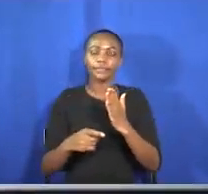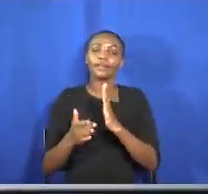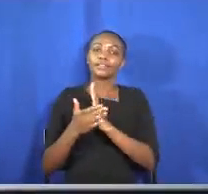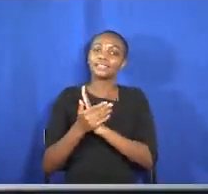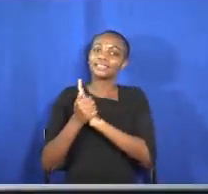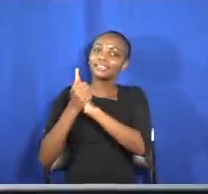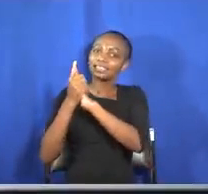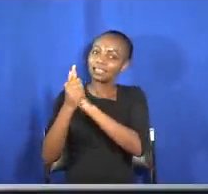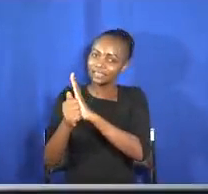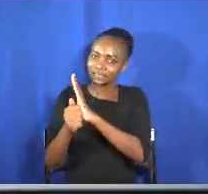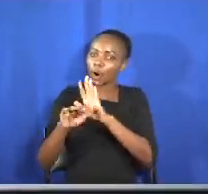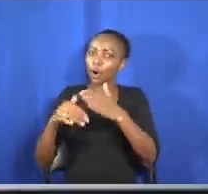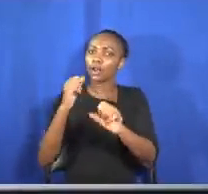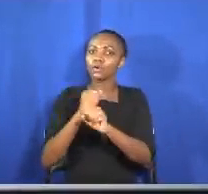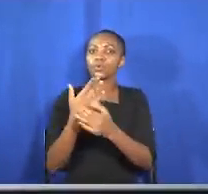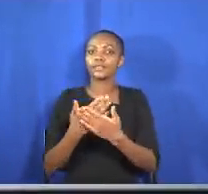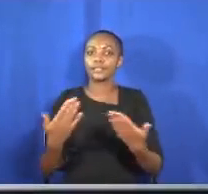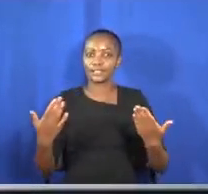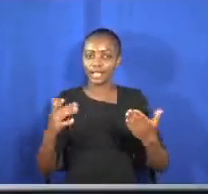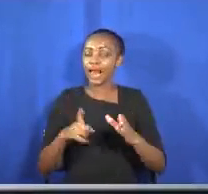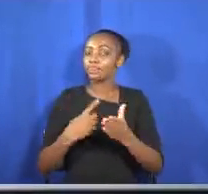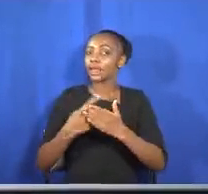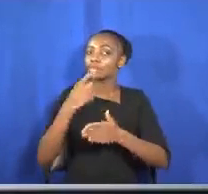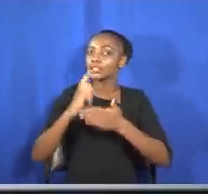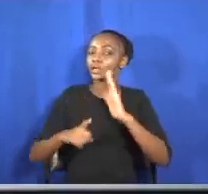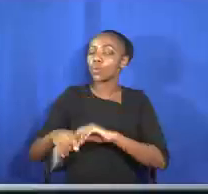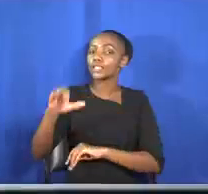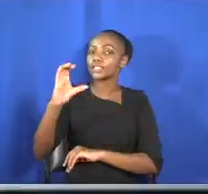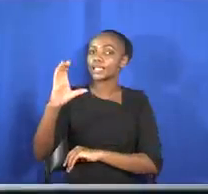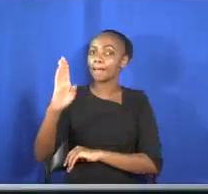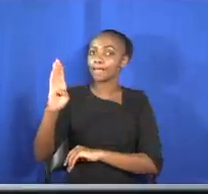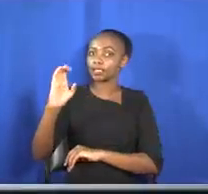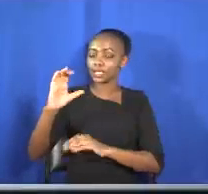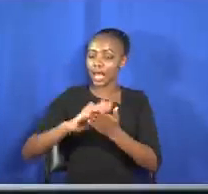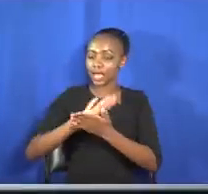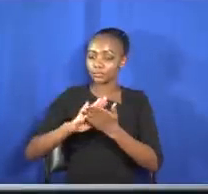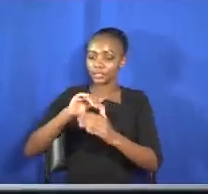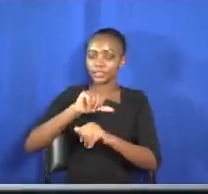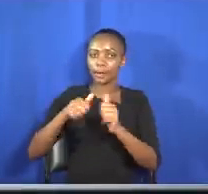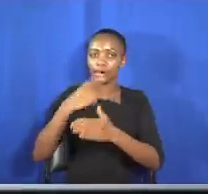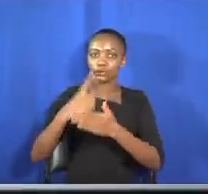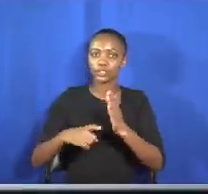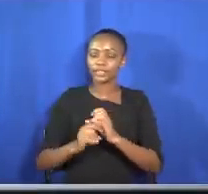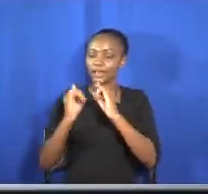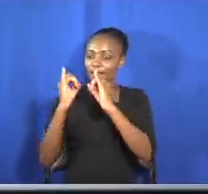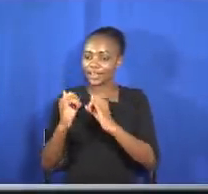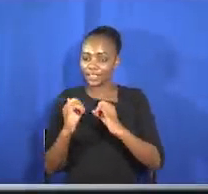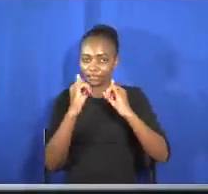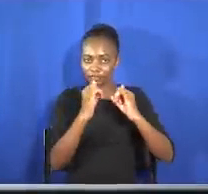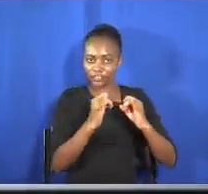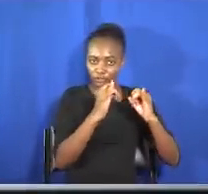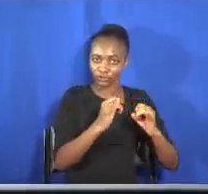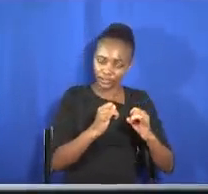maybe performing, doing things. So we are saying CBC is premised on the belief that individuals